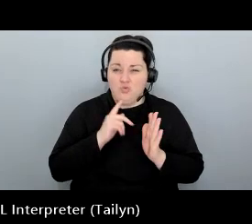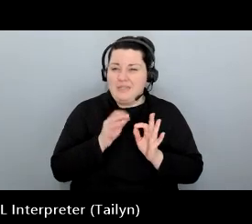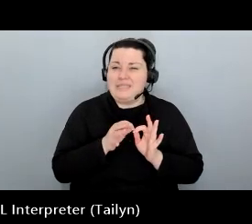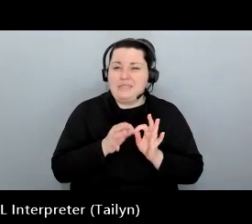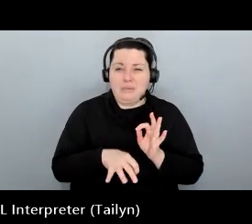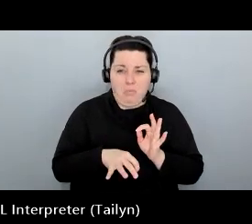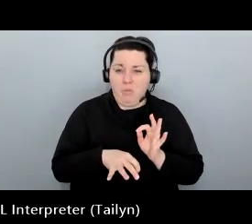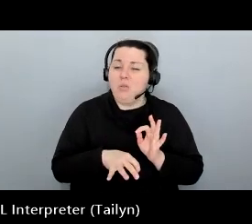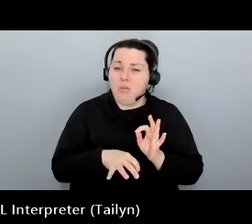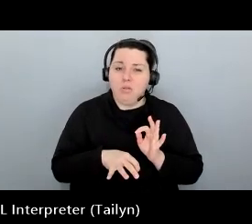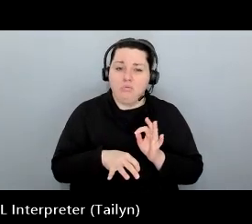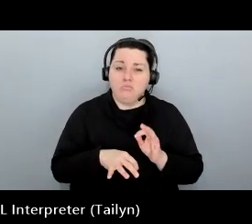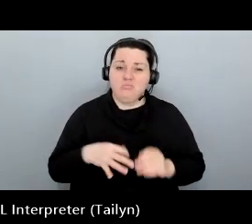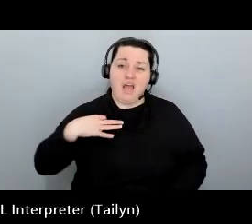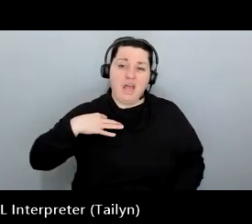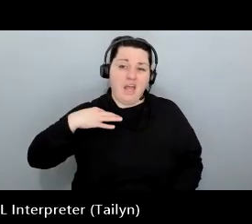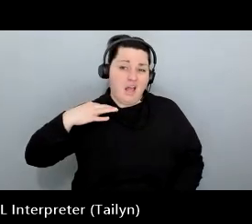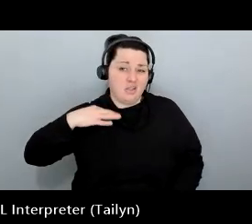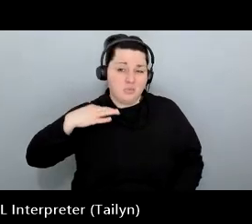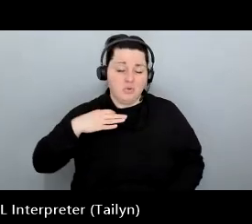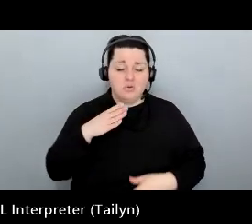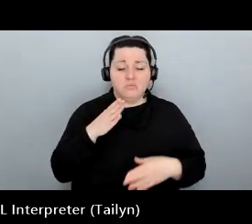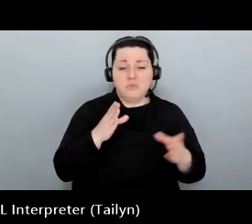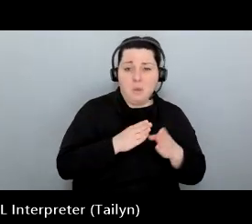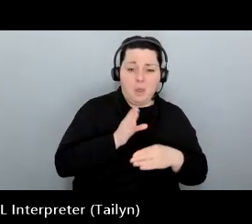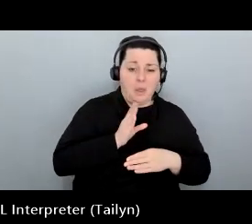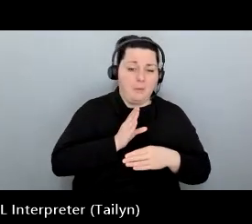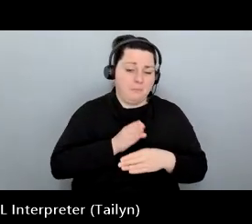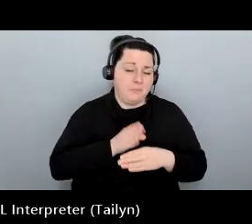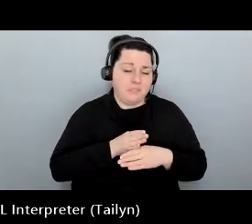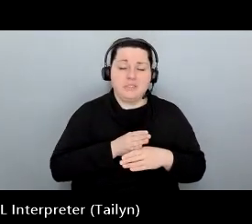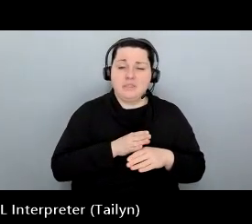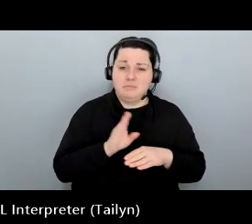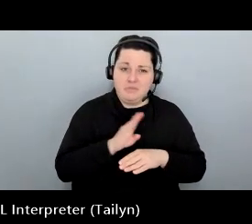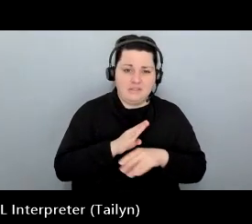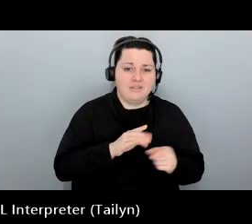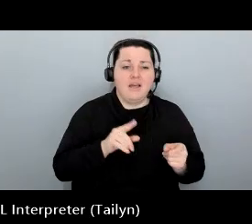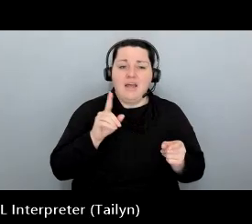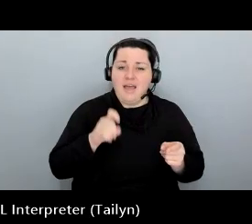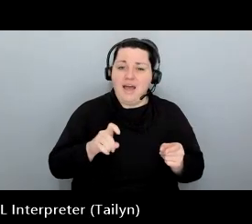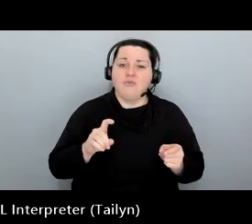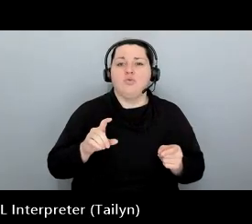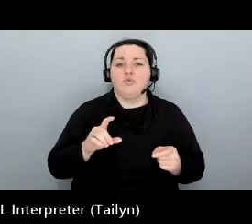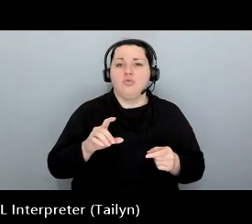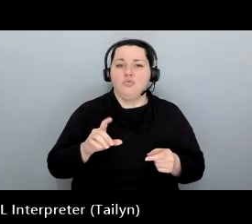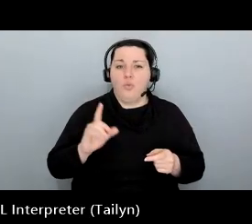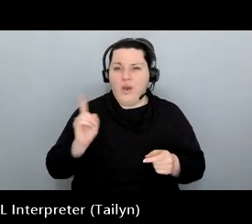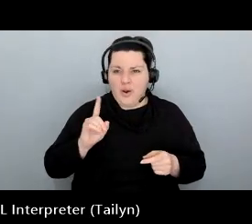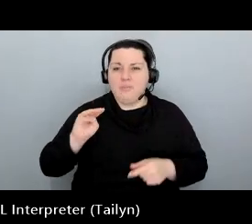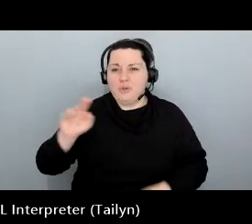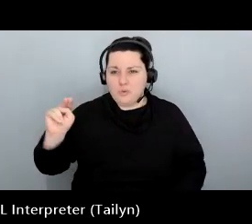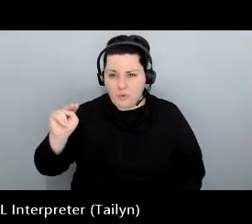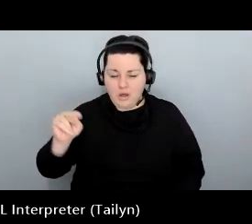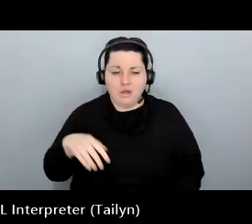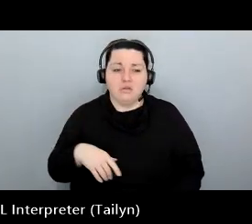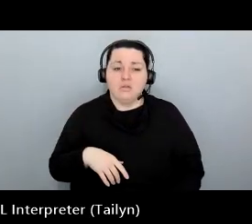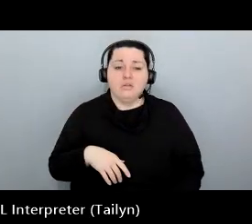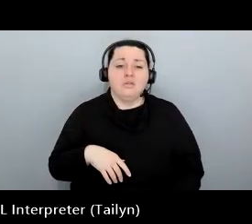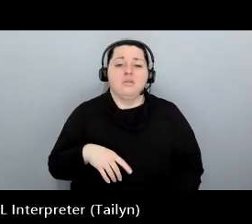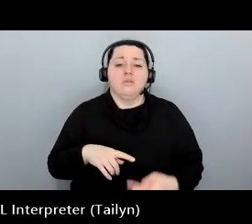what it means to be eligible as a small to mid-sized business. You have to be domiciled in Minnesota. You cannot have any more than